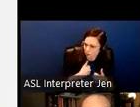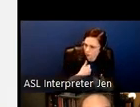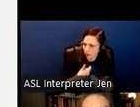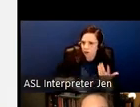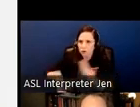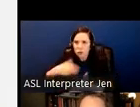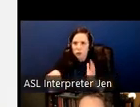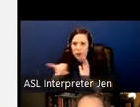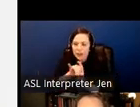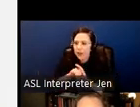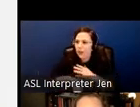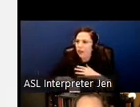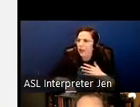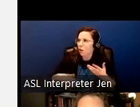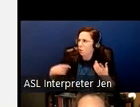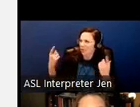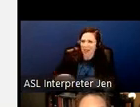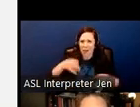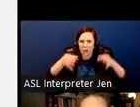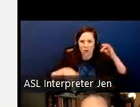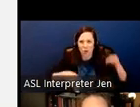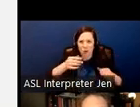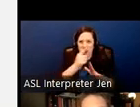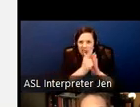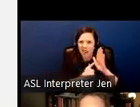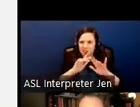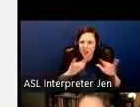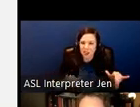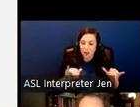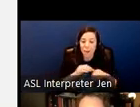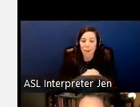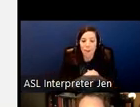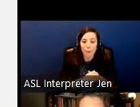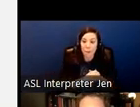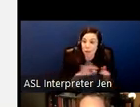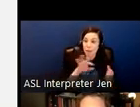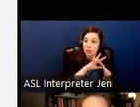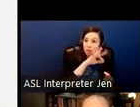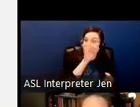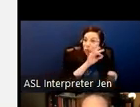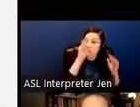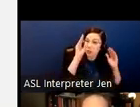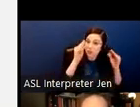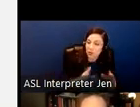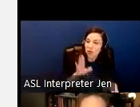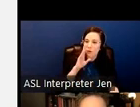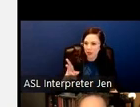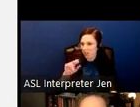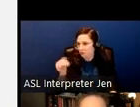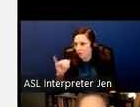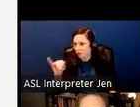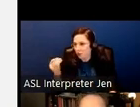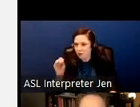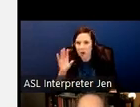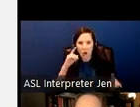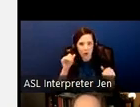identity, what's going on in the criminal justice system, our spiritual teachers, and you will see Jojpa, hopefully she showed this book